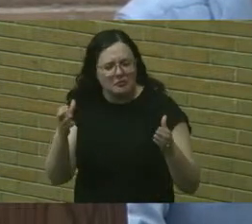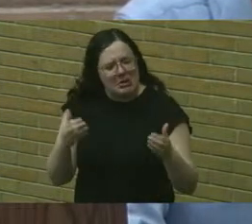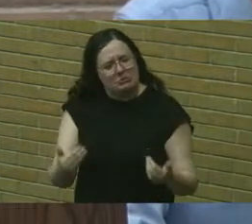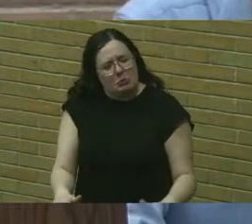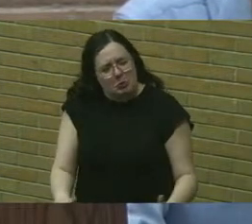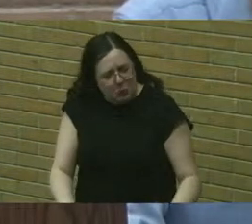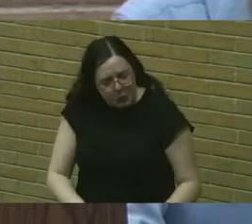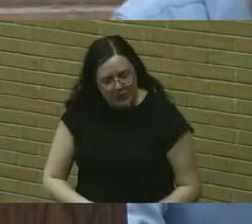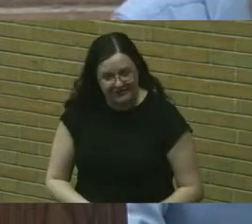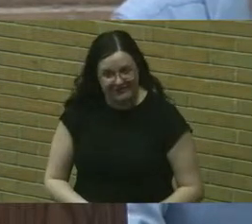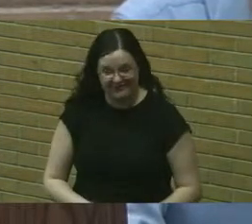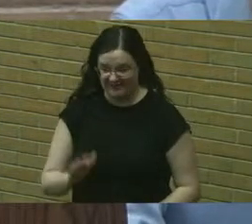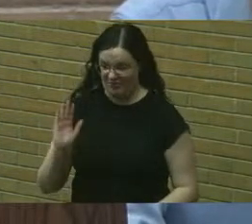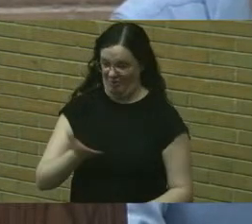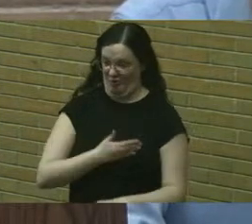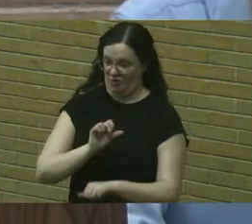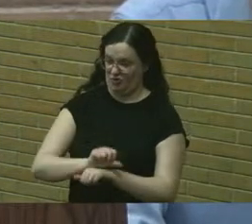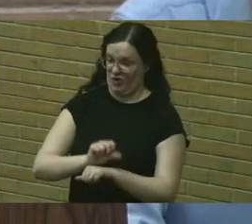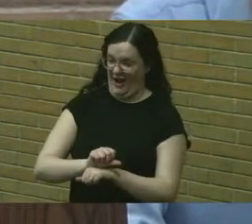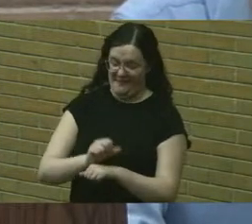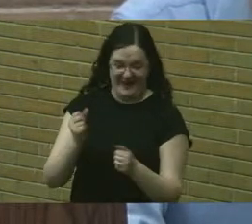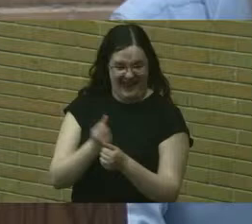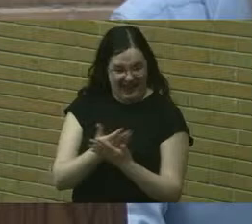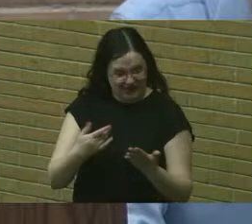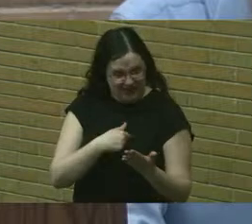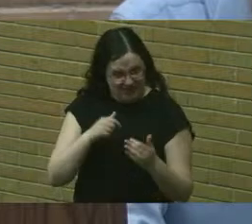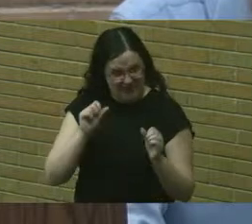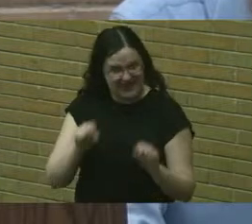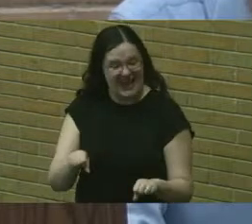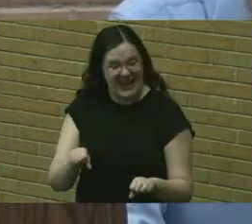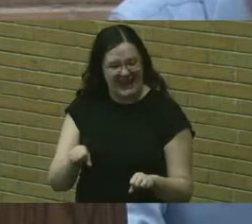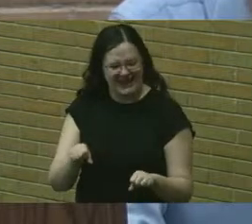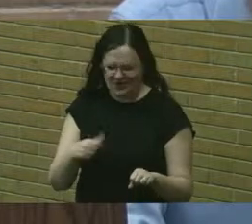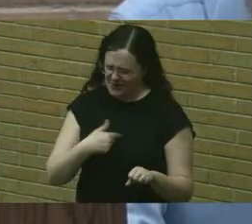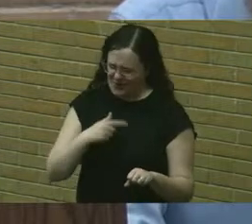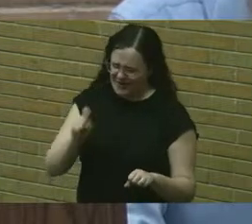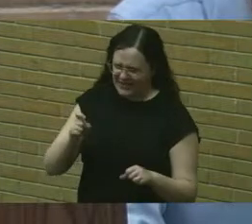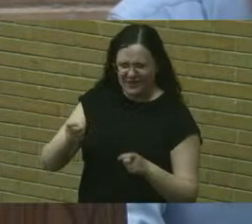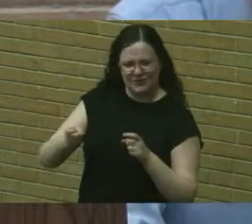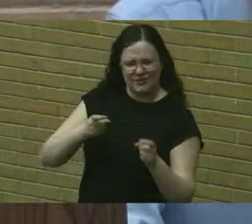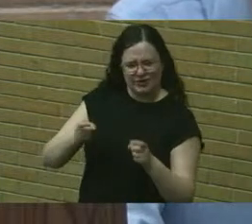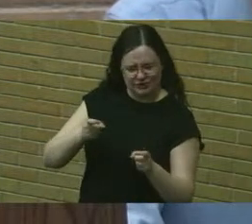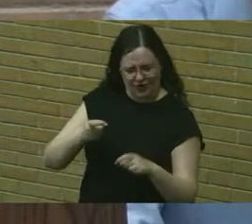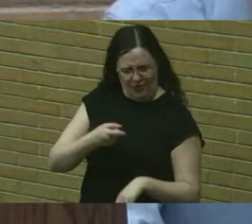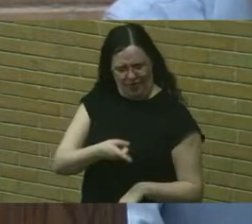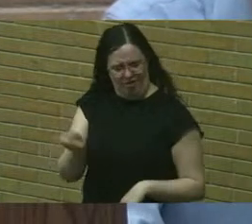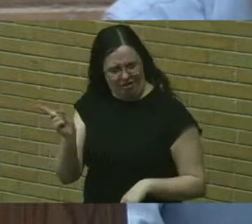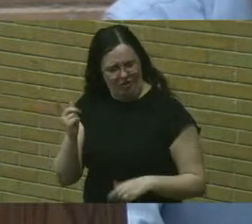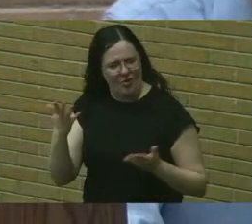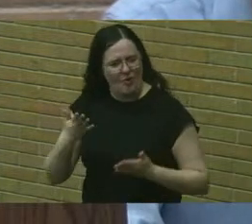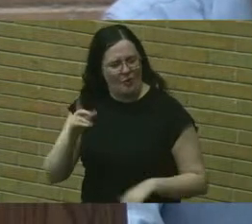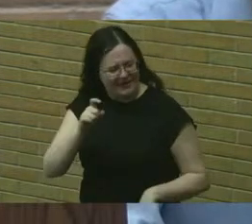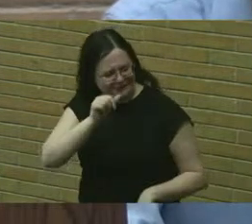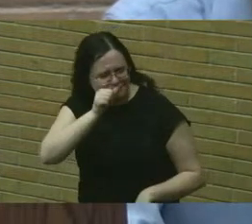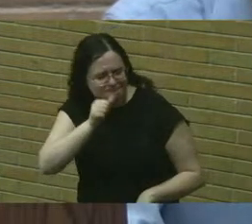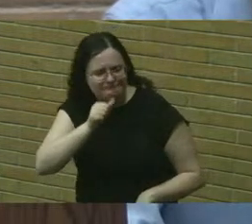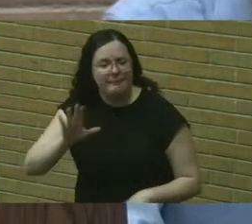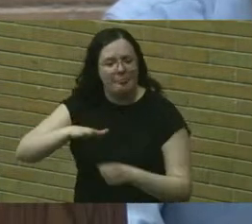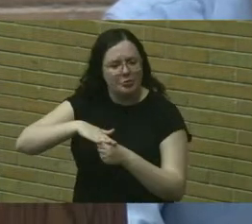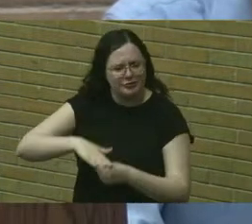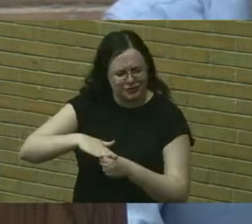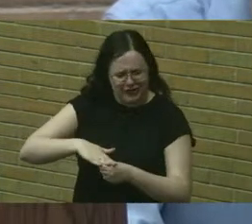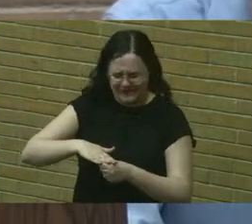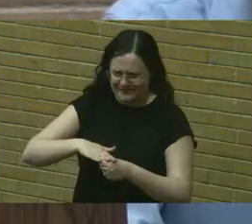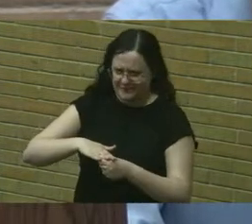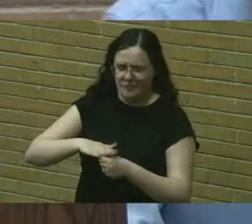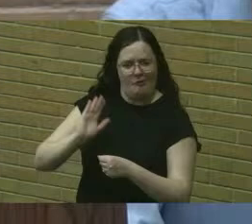job to do everything in our power to control what it is that they're having to deal with in terms of stress, to